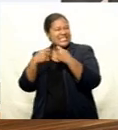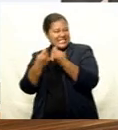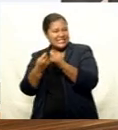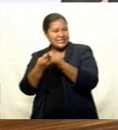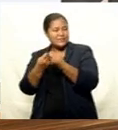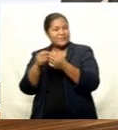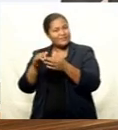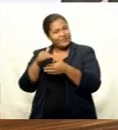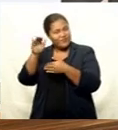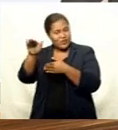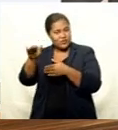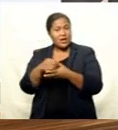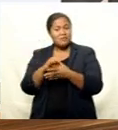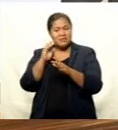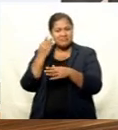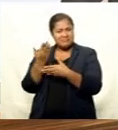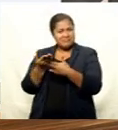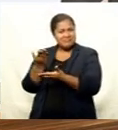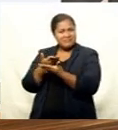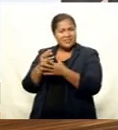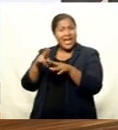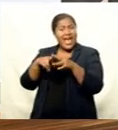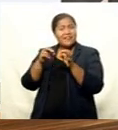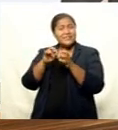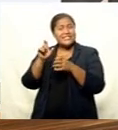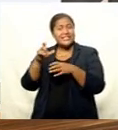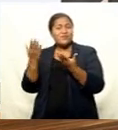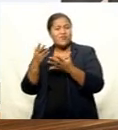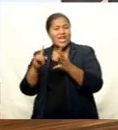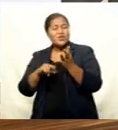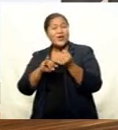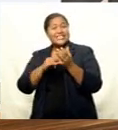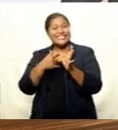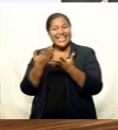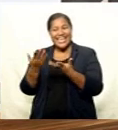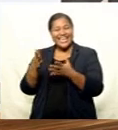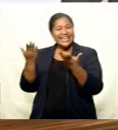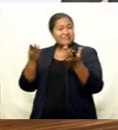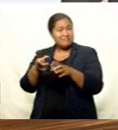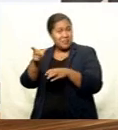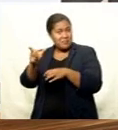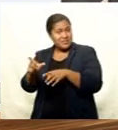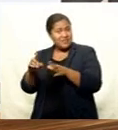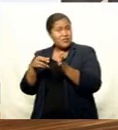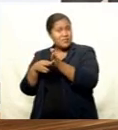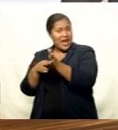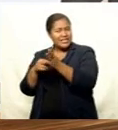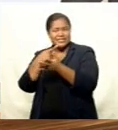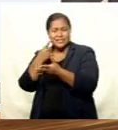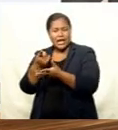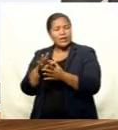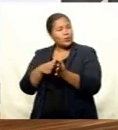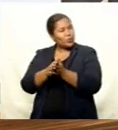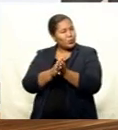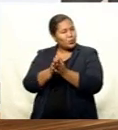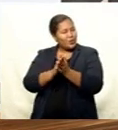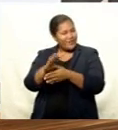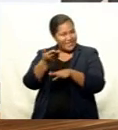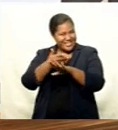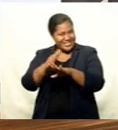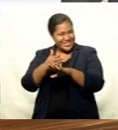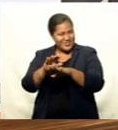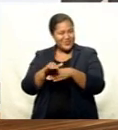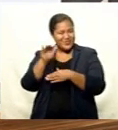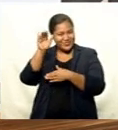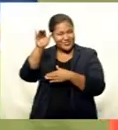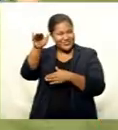Speaking exclusively to FBC Sports from the USA, the Namotomoto Nandi villager says he is looking forward to the new journey. Venina